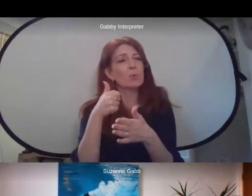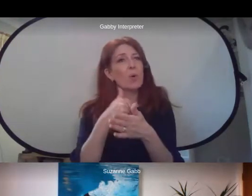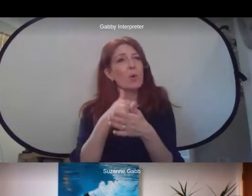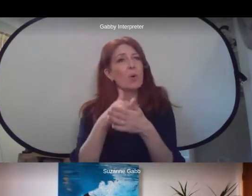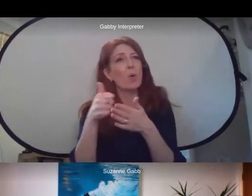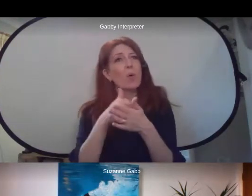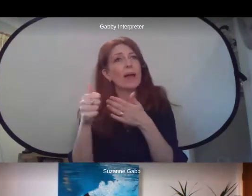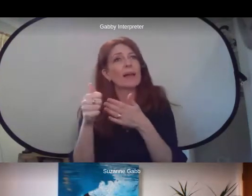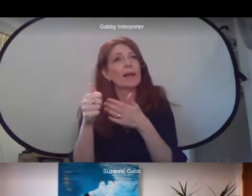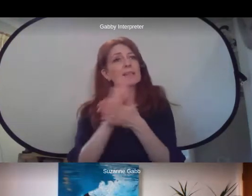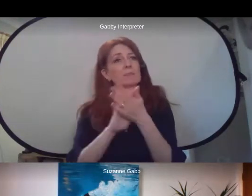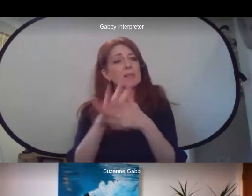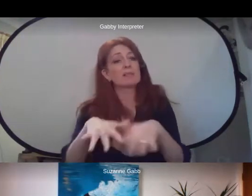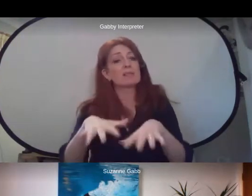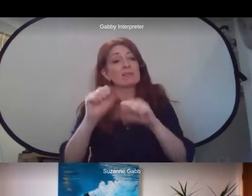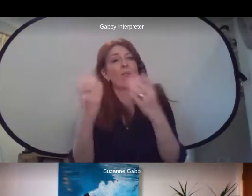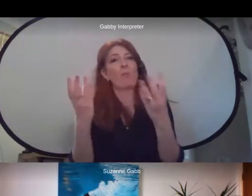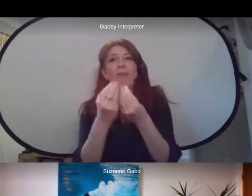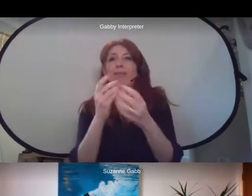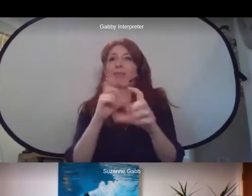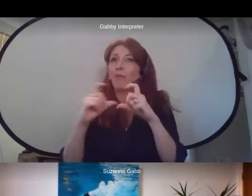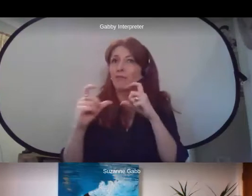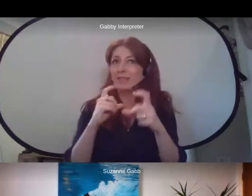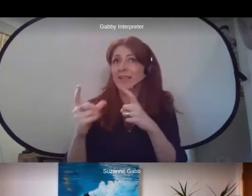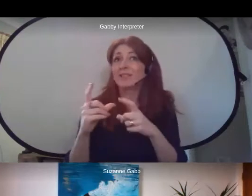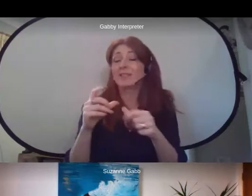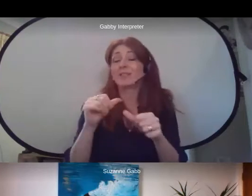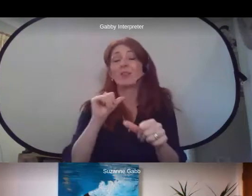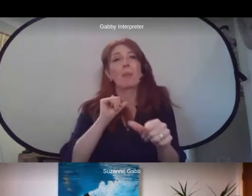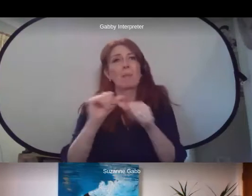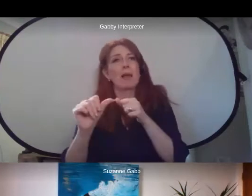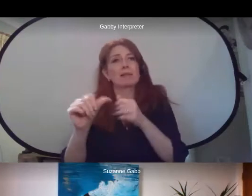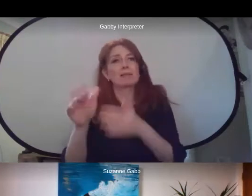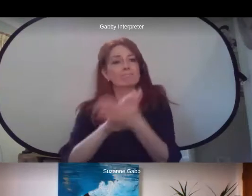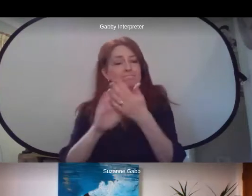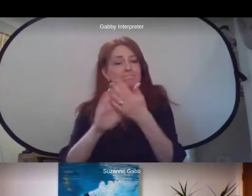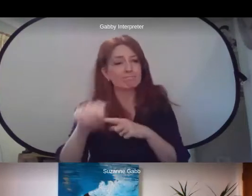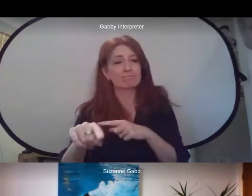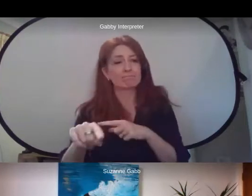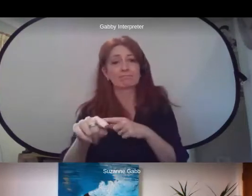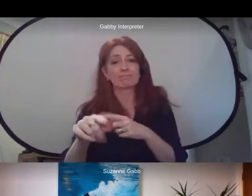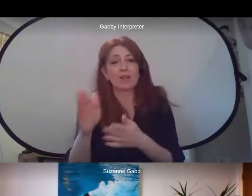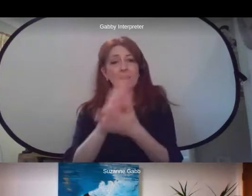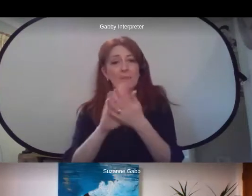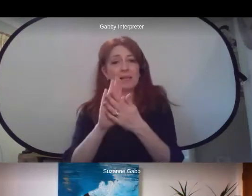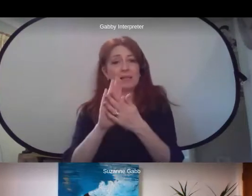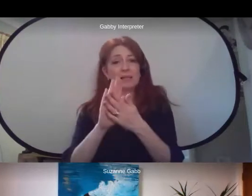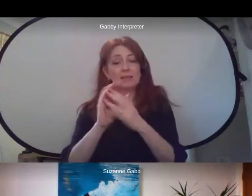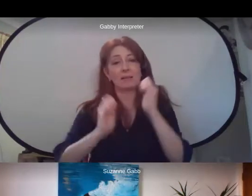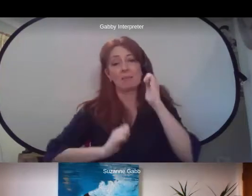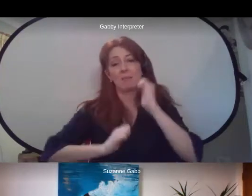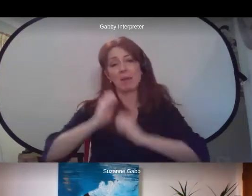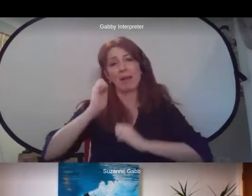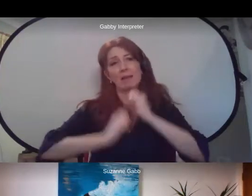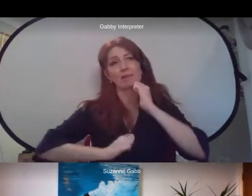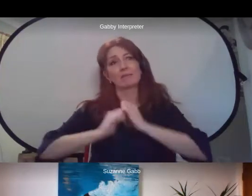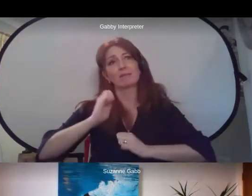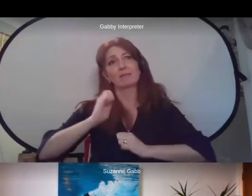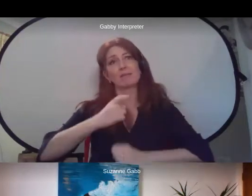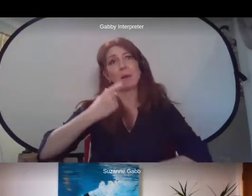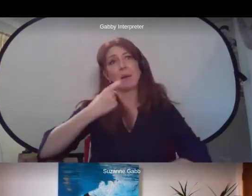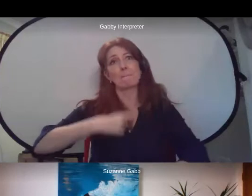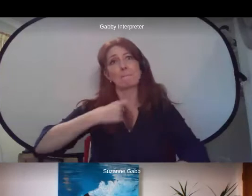a conversation. And I think the best solutions that are out there has built a really strong person-centered community that starts